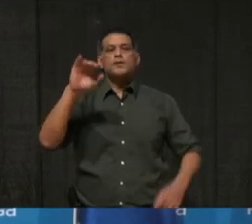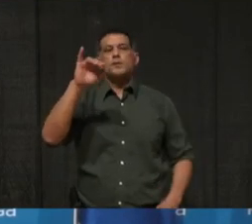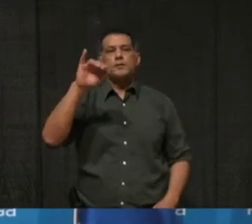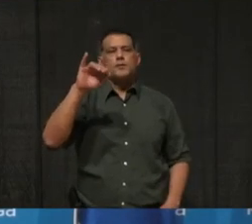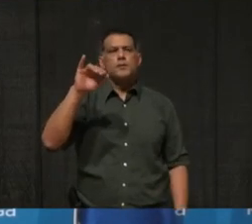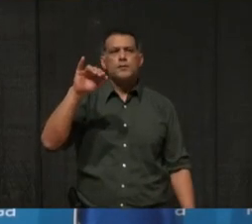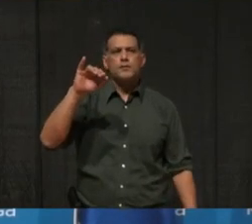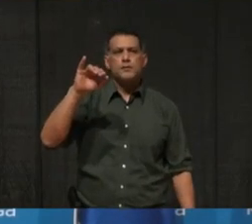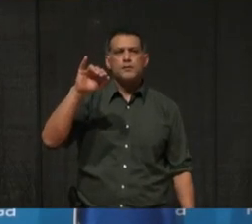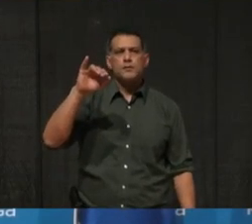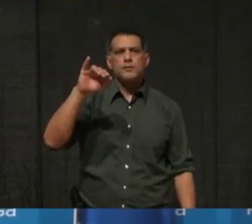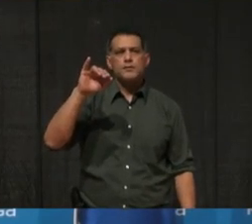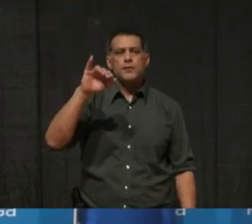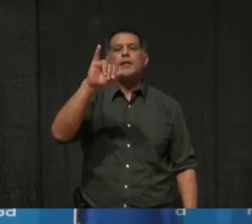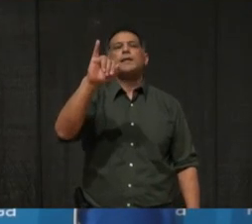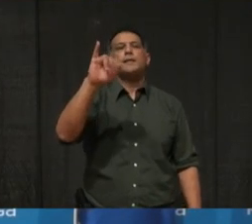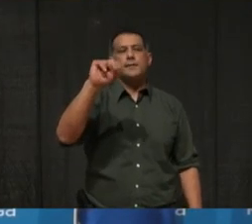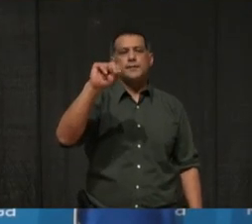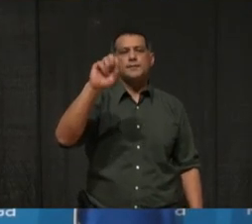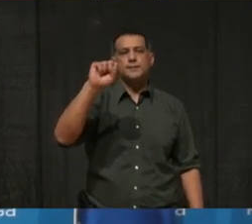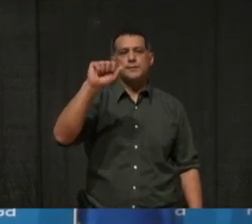Ashley. Nice to hear from you. Welcome back.